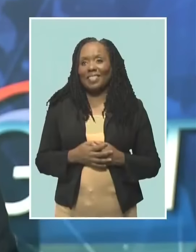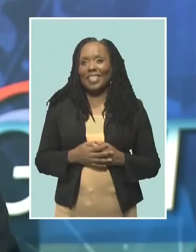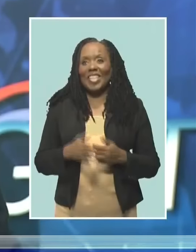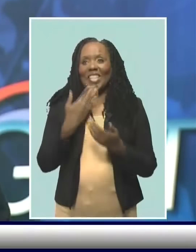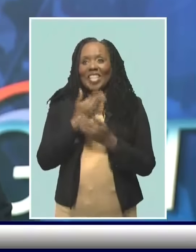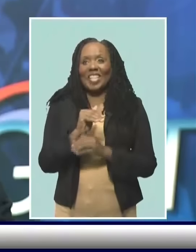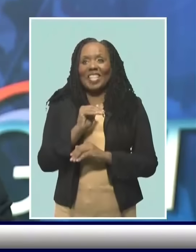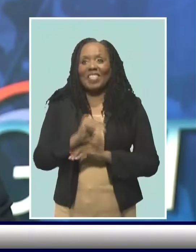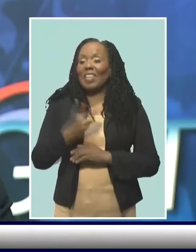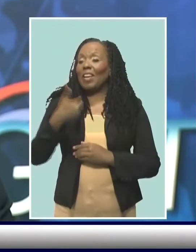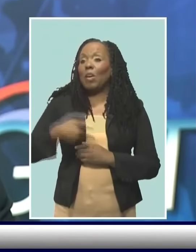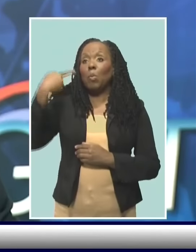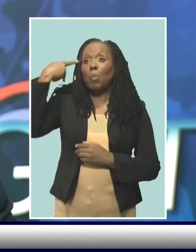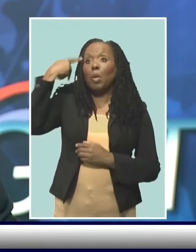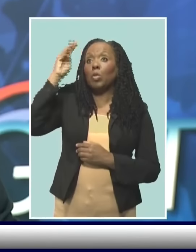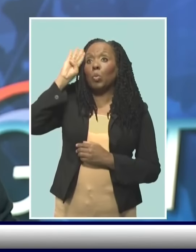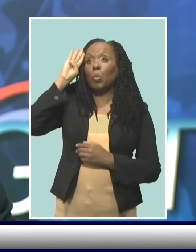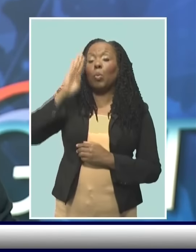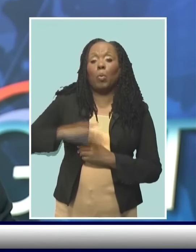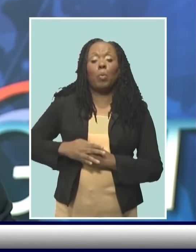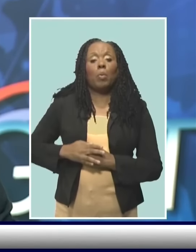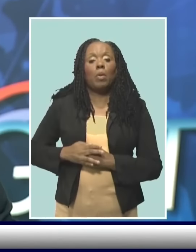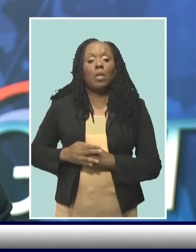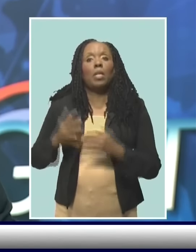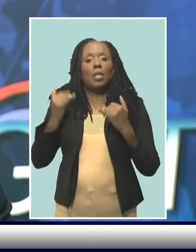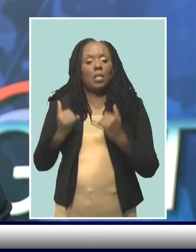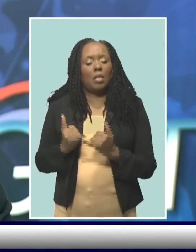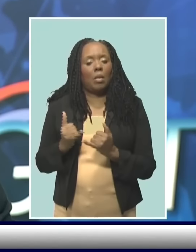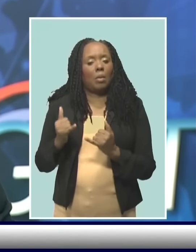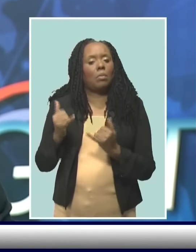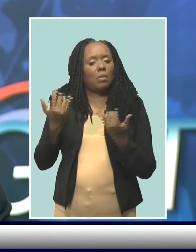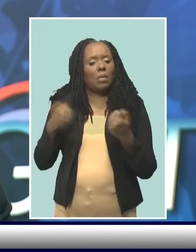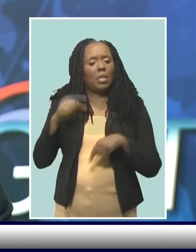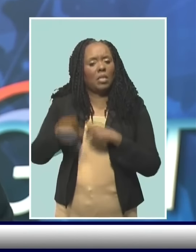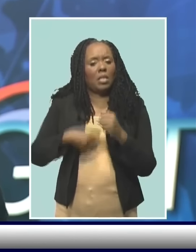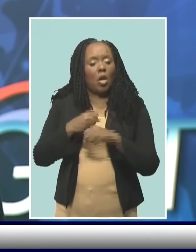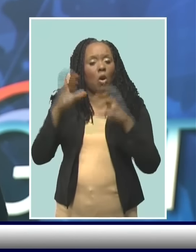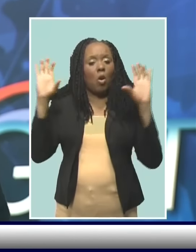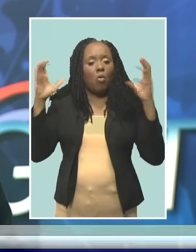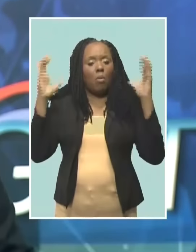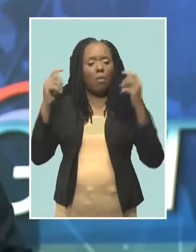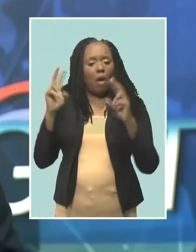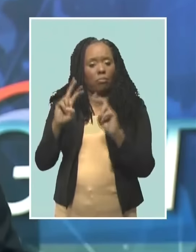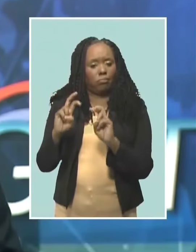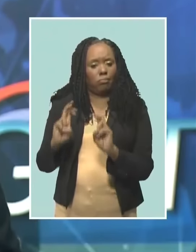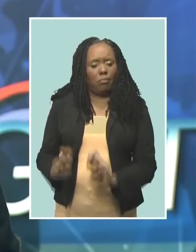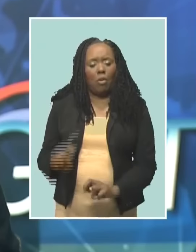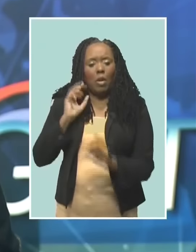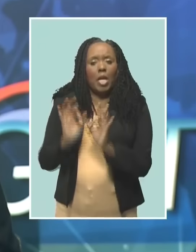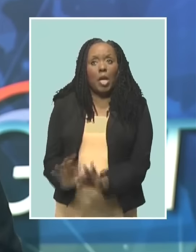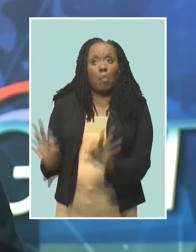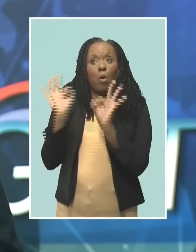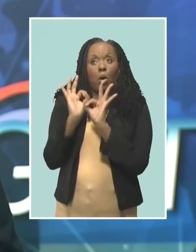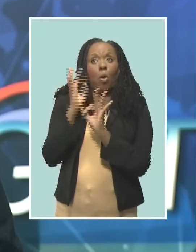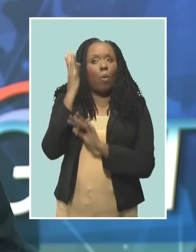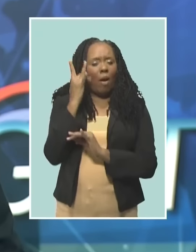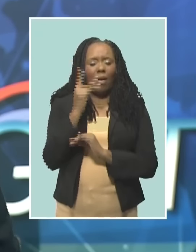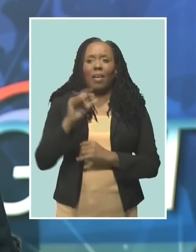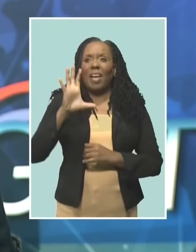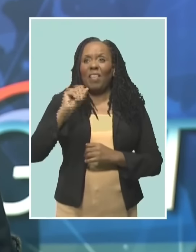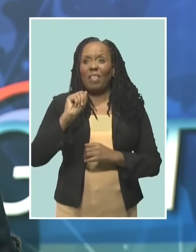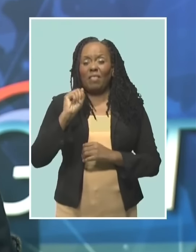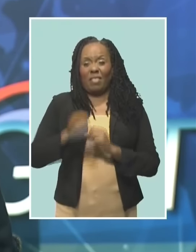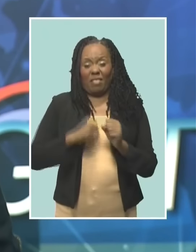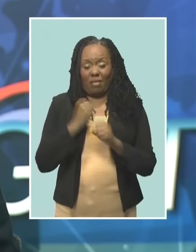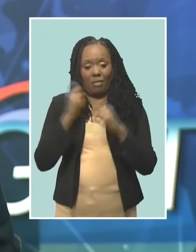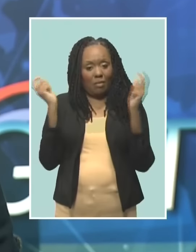Good evening, I'm Pearson Bowen. We begin with that assessment of this year's Cropover Festival, which was a significant one as it marked the 50th